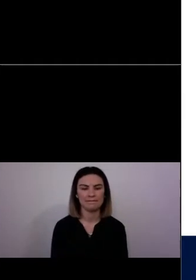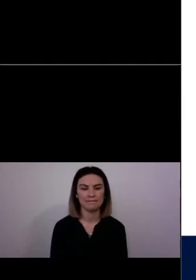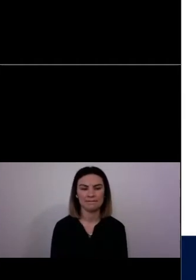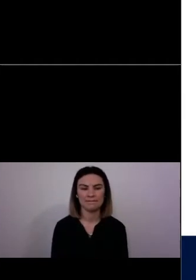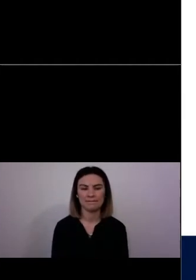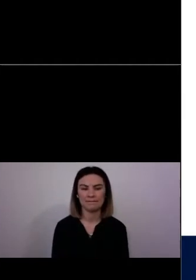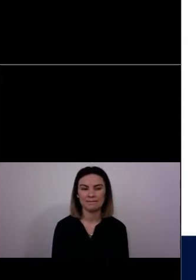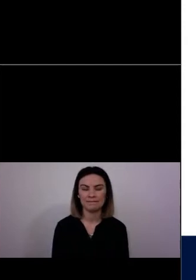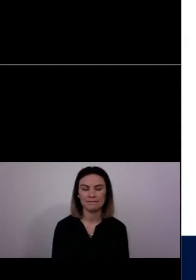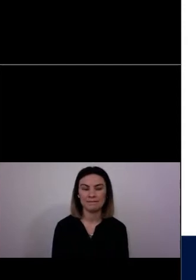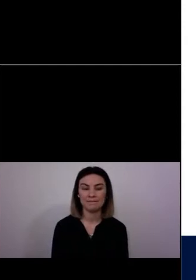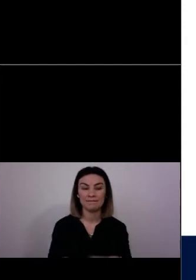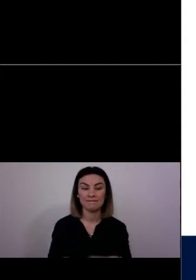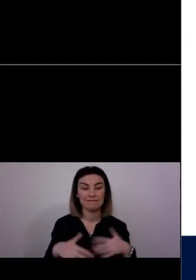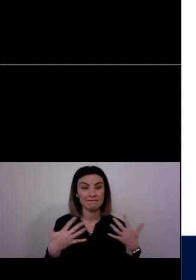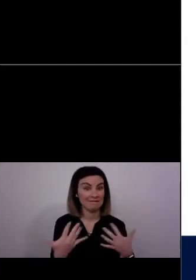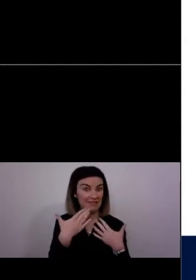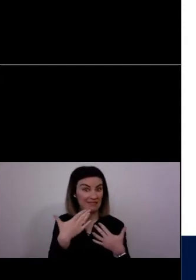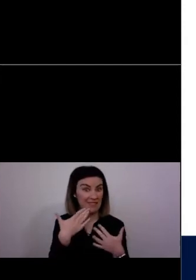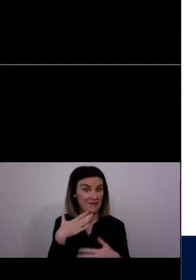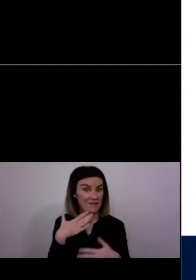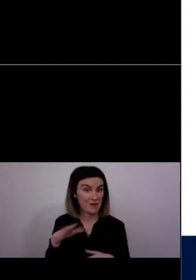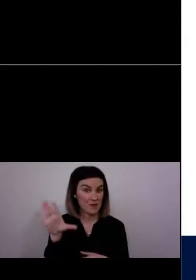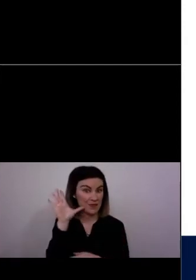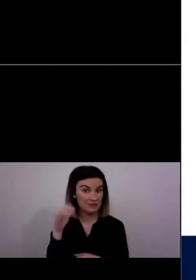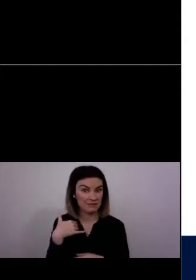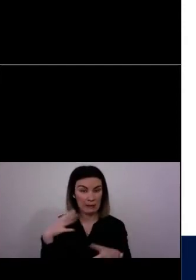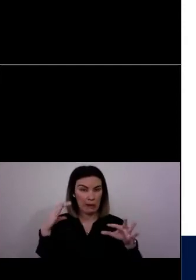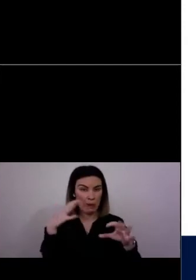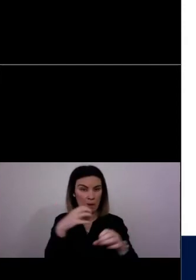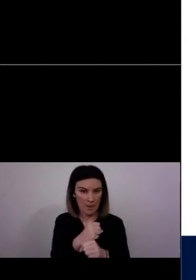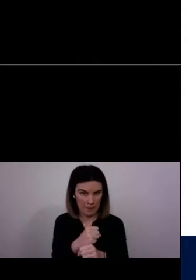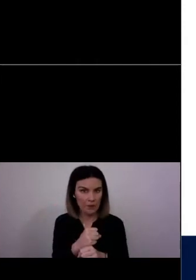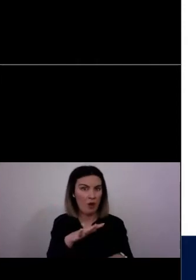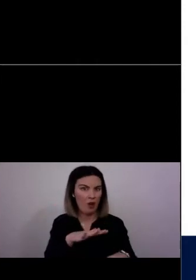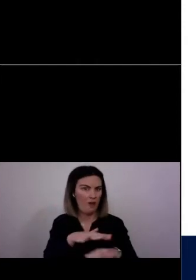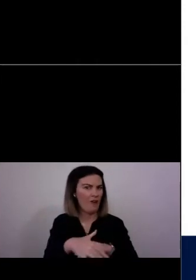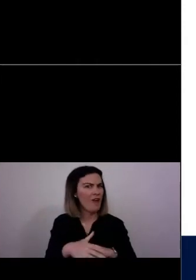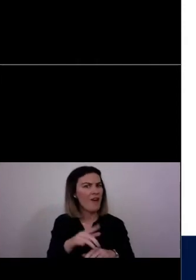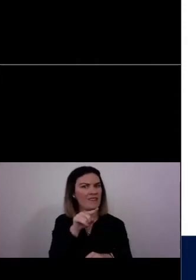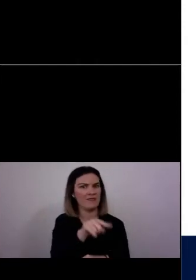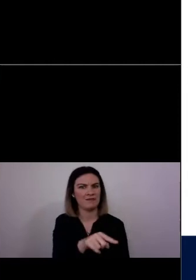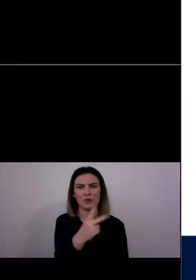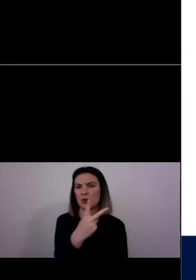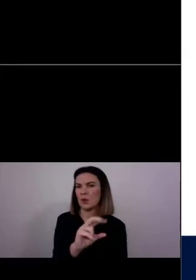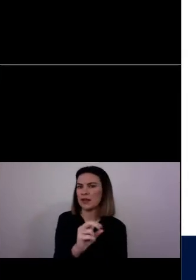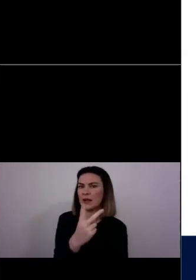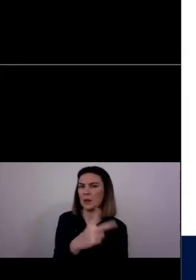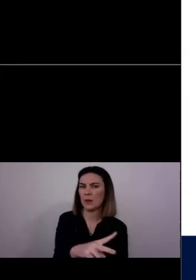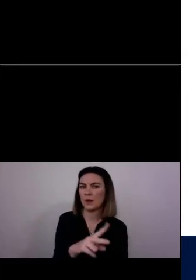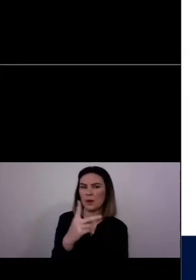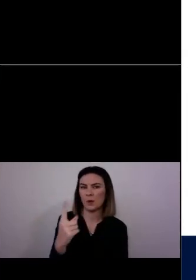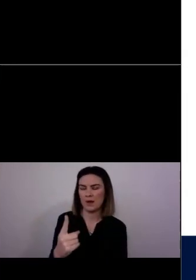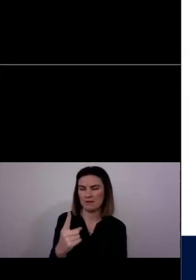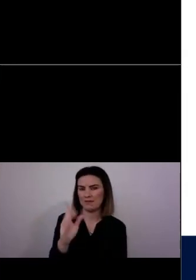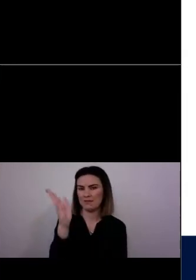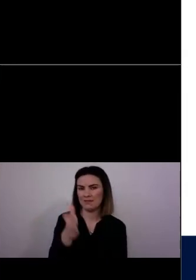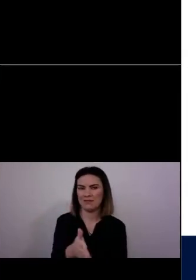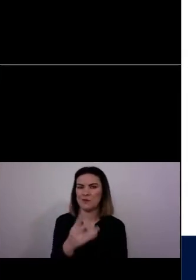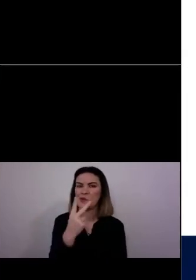So thank you so much for listening to that brief overview of the 21-22 Arts and Cultural